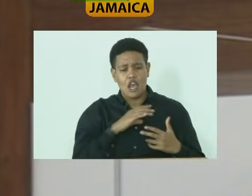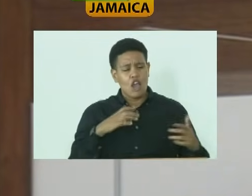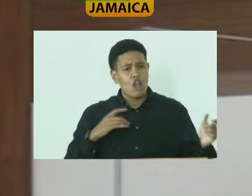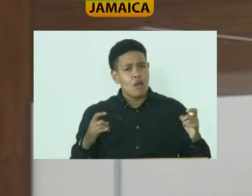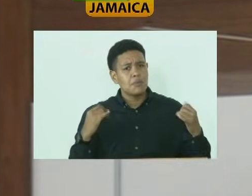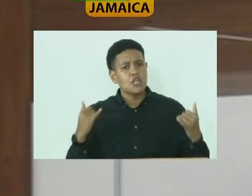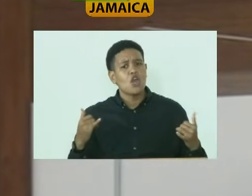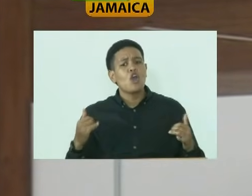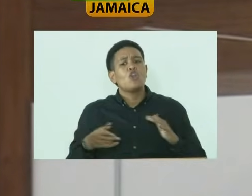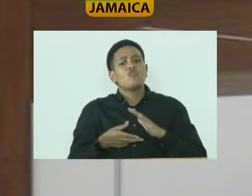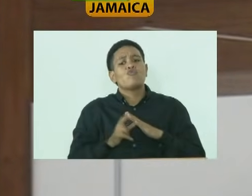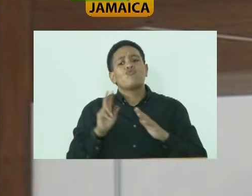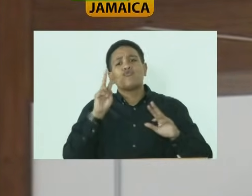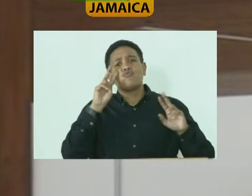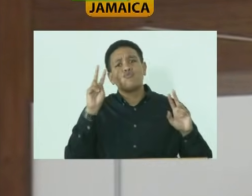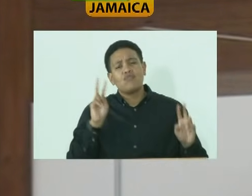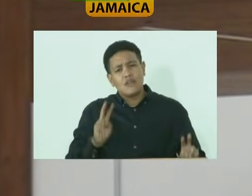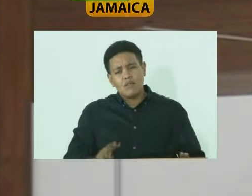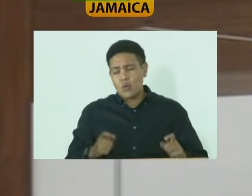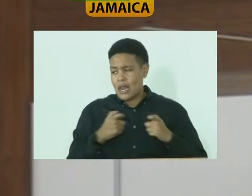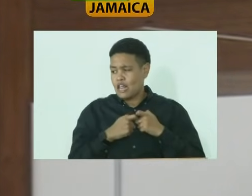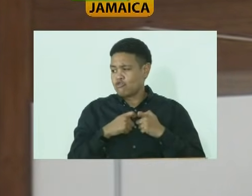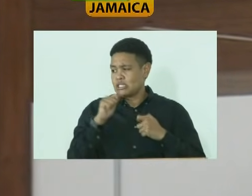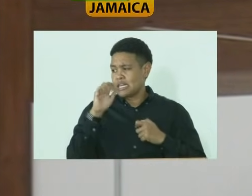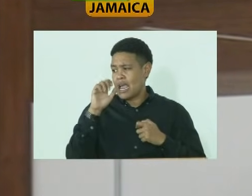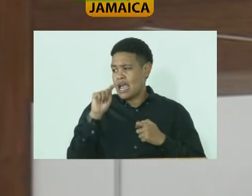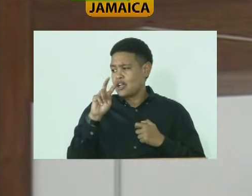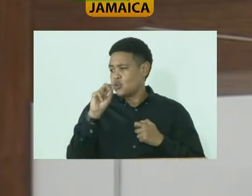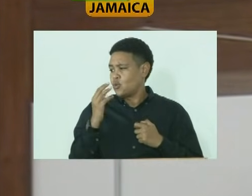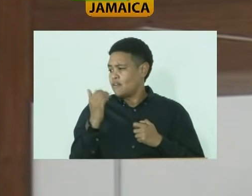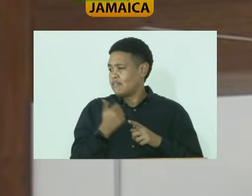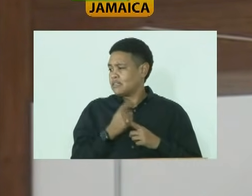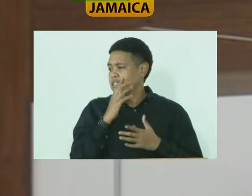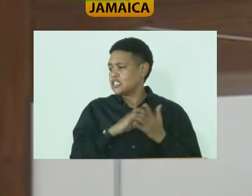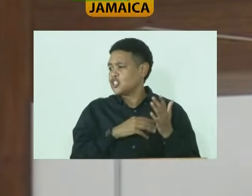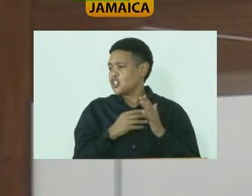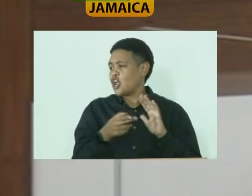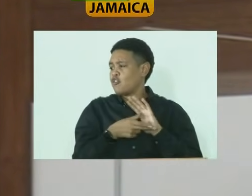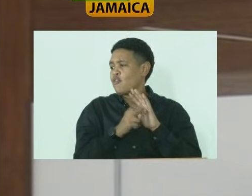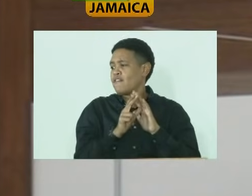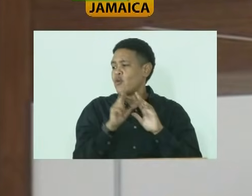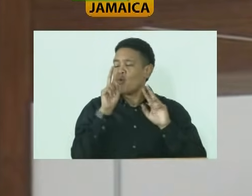currently reviewing the Electricity Act 2015 under a scheduled review